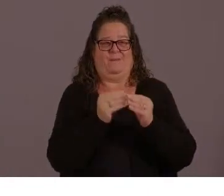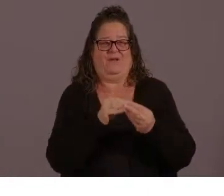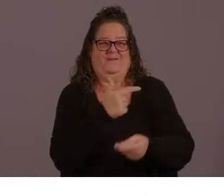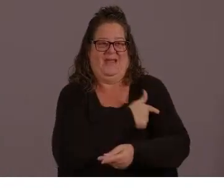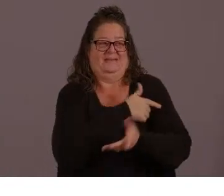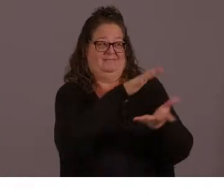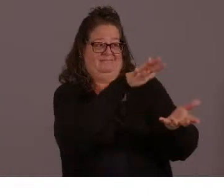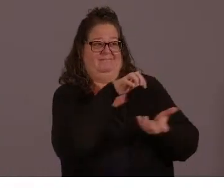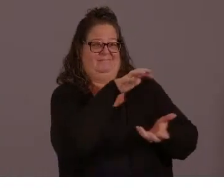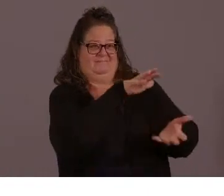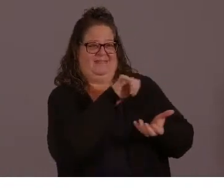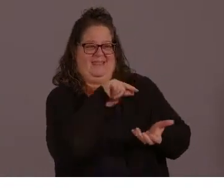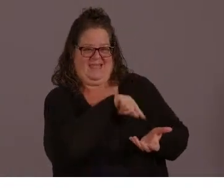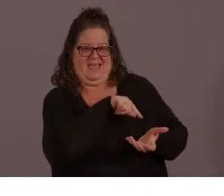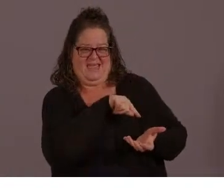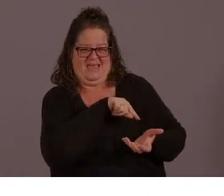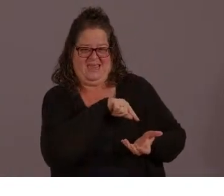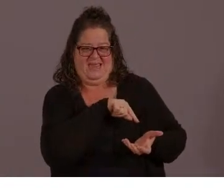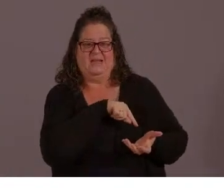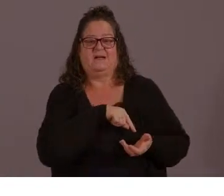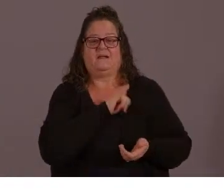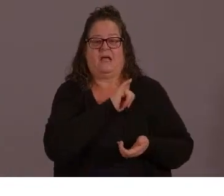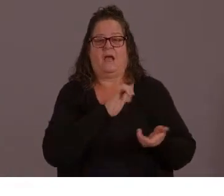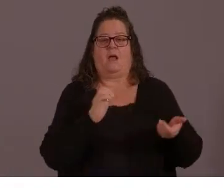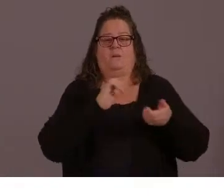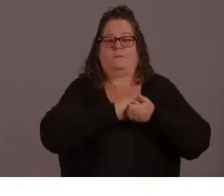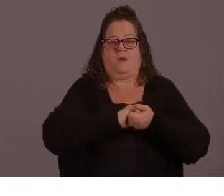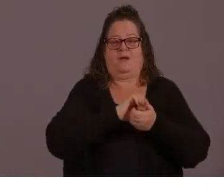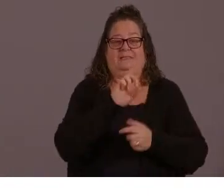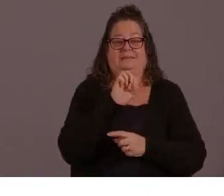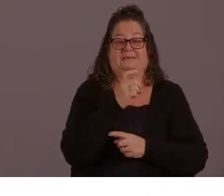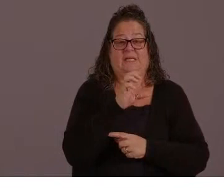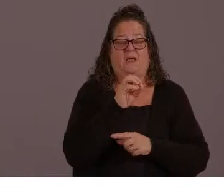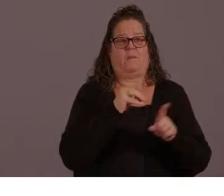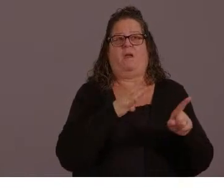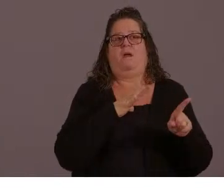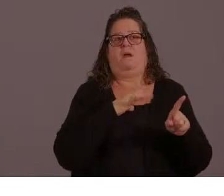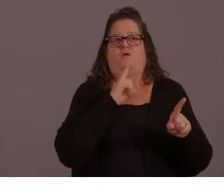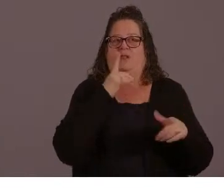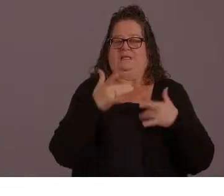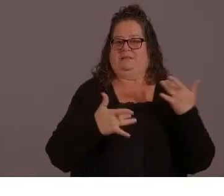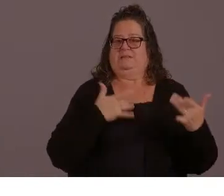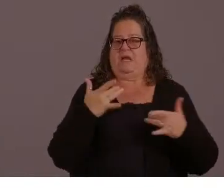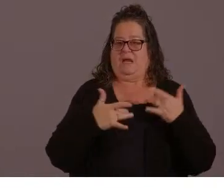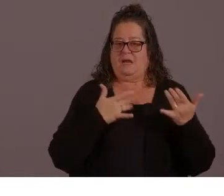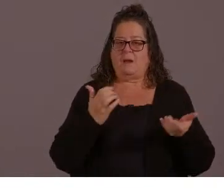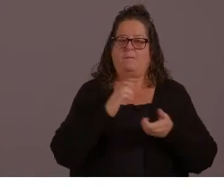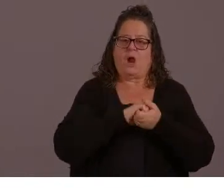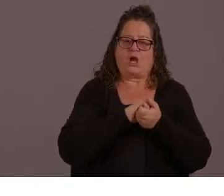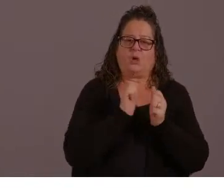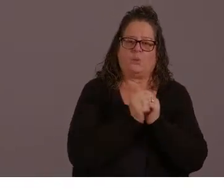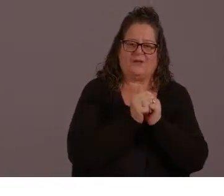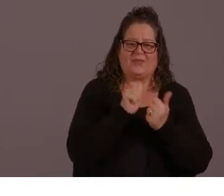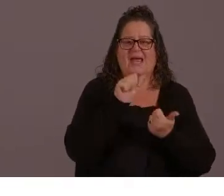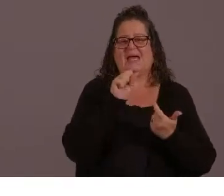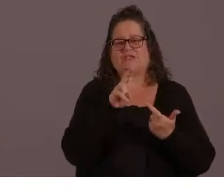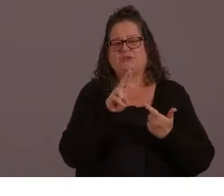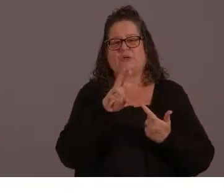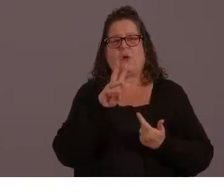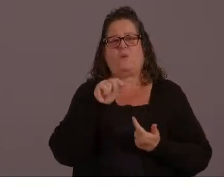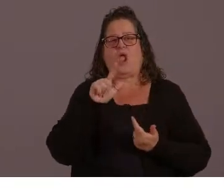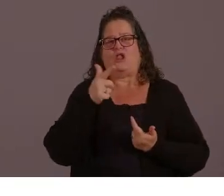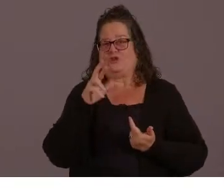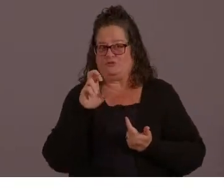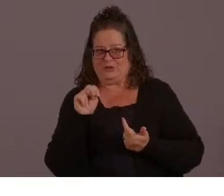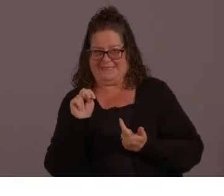excited about this partnership with Dexcom and ASU and Walgreens, and we will continue to provide